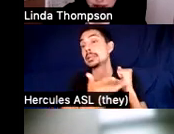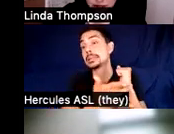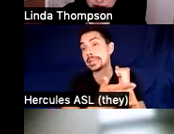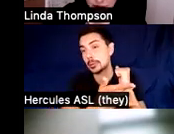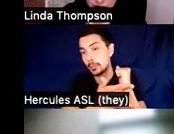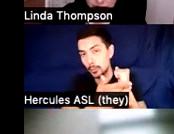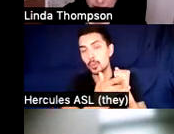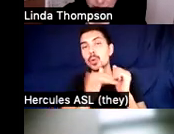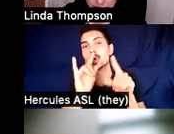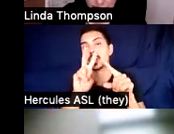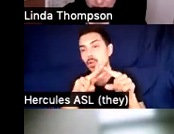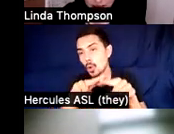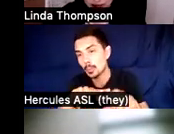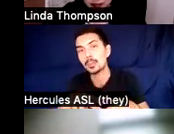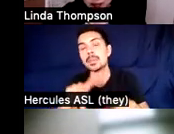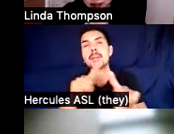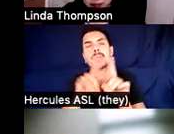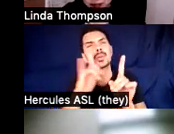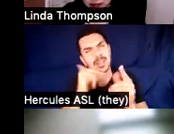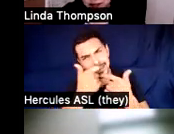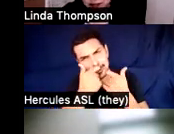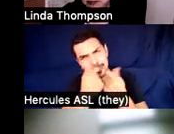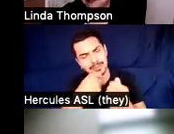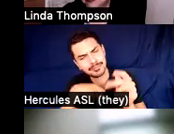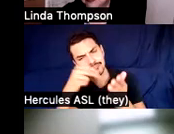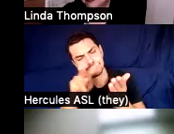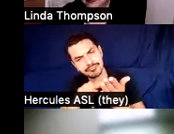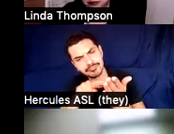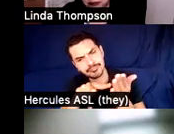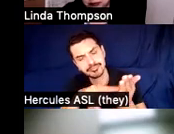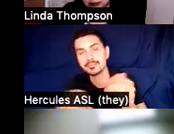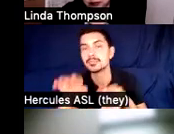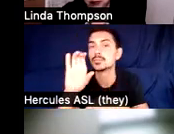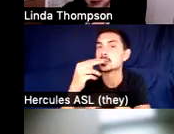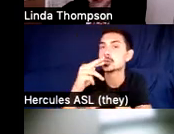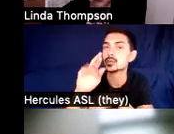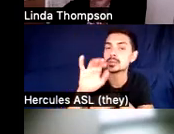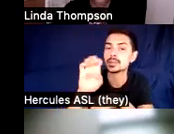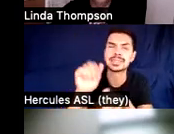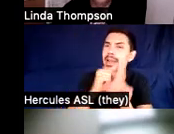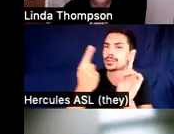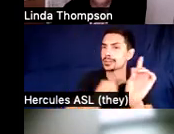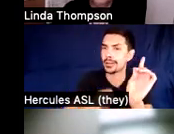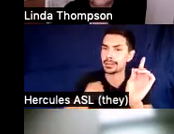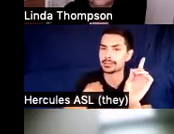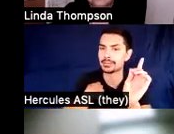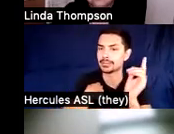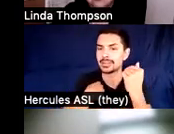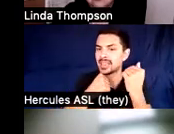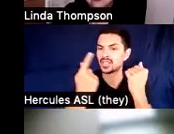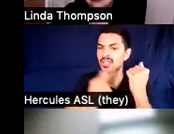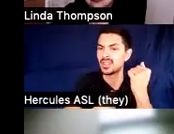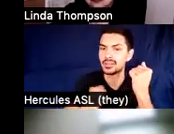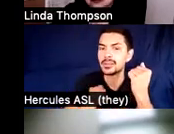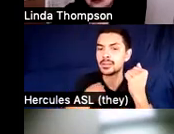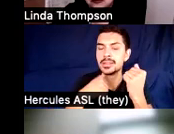terms, but it's very interesting. Yeah, this is Christine. And also it's not just us, right? It's not just Native people. So they've